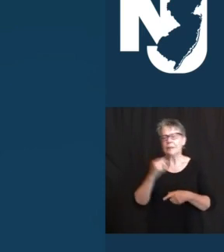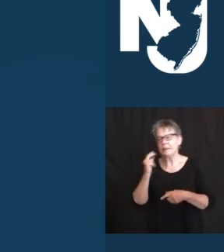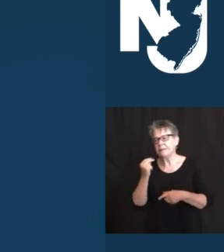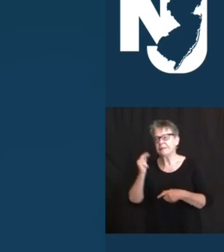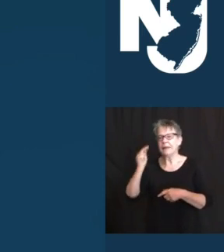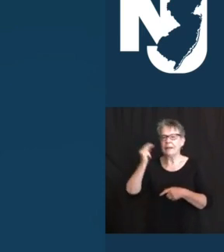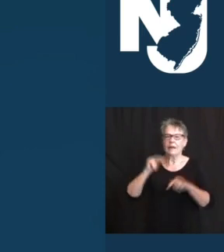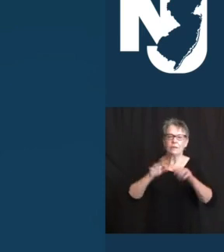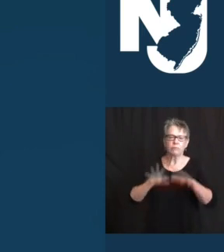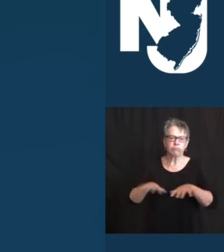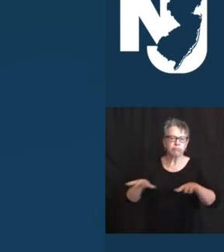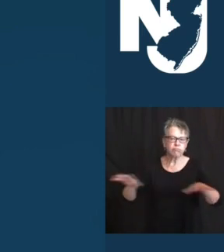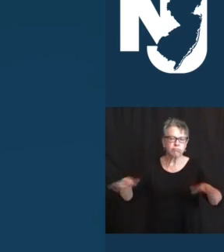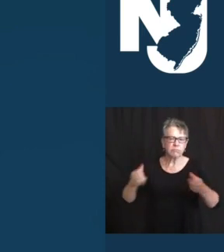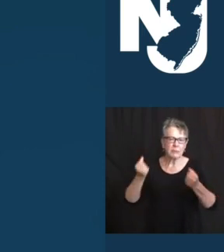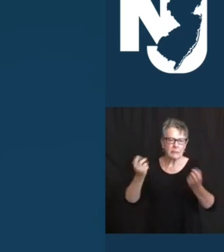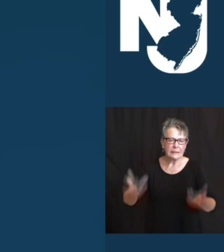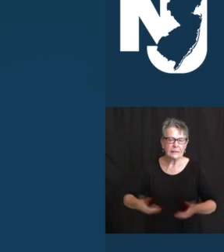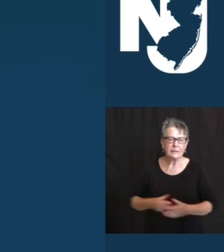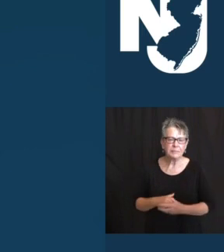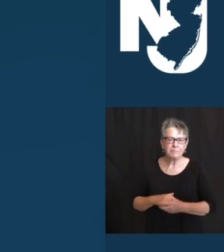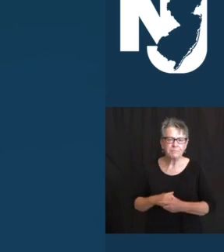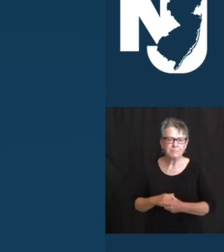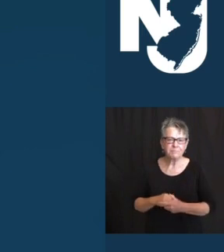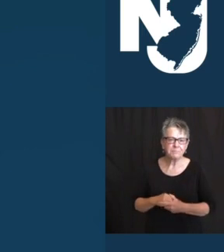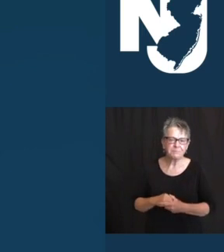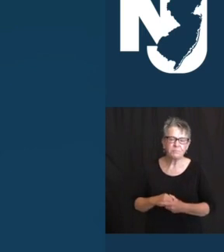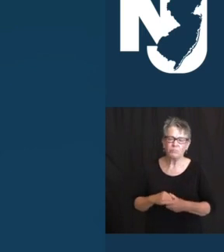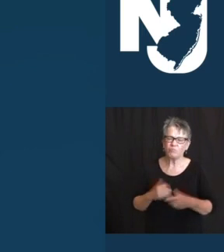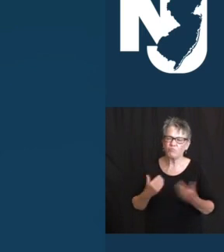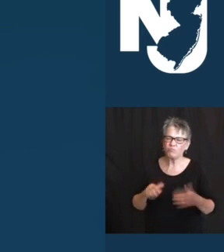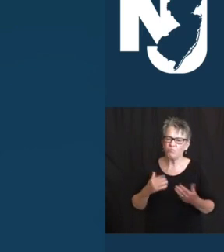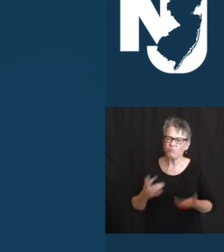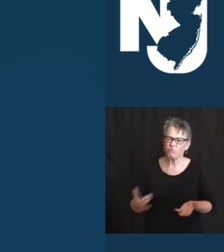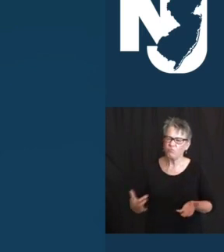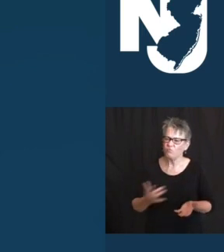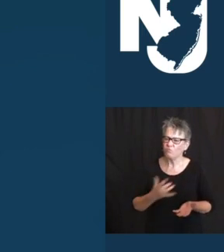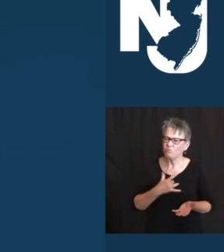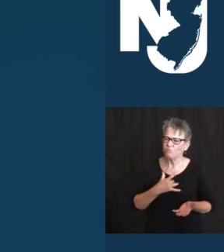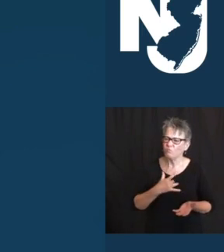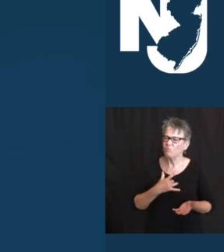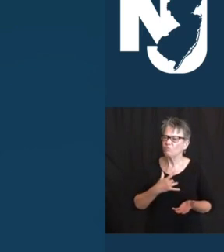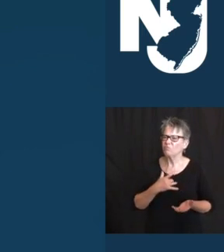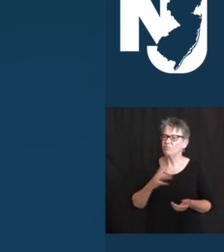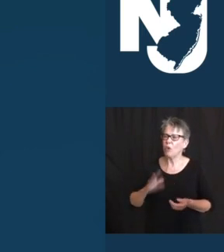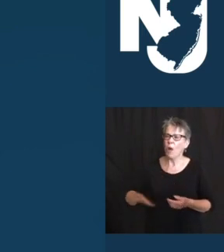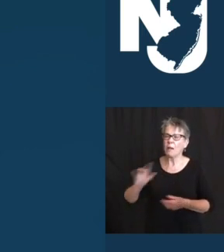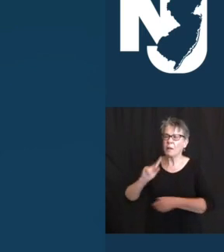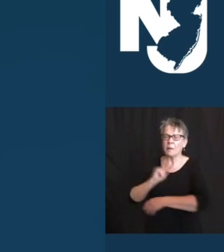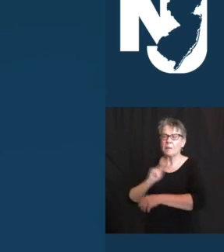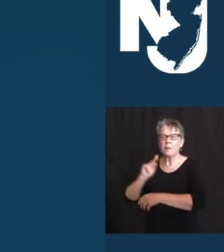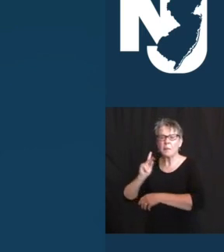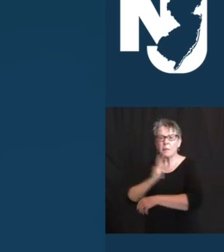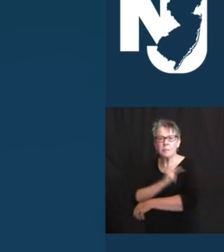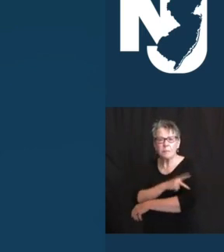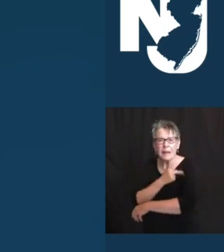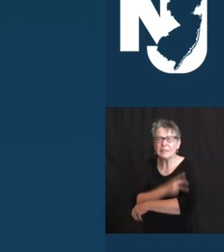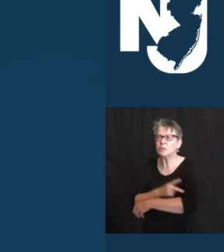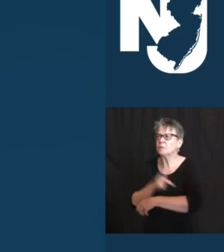behalf, literally, Michael, of the thousands of New Jerseyans you treated, we thank you for your decades of service. May God rest your